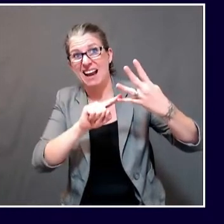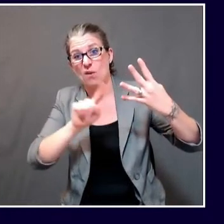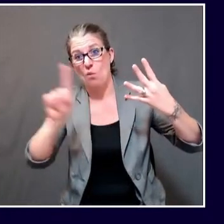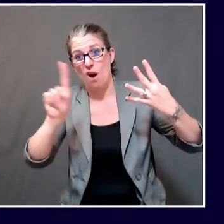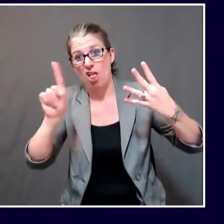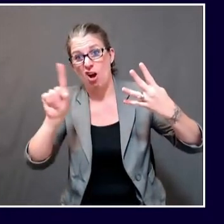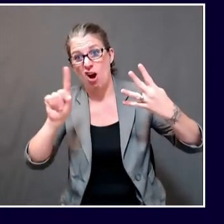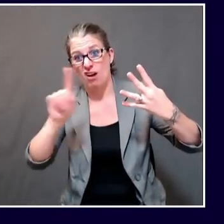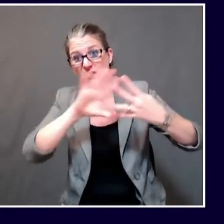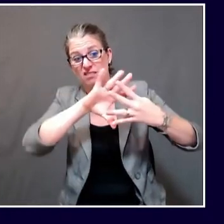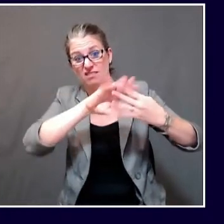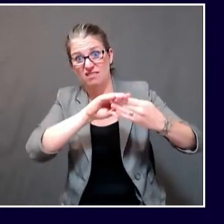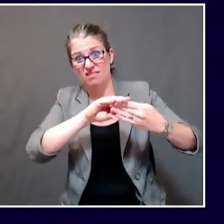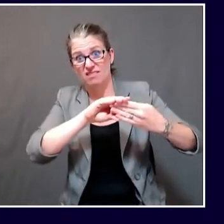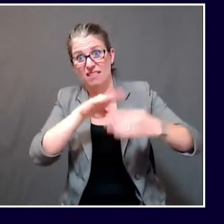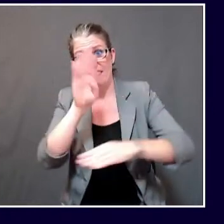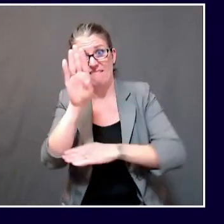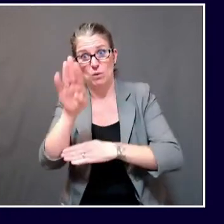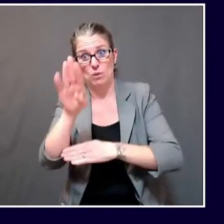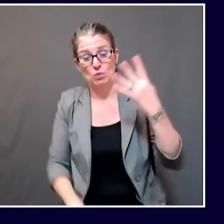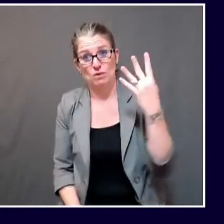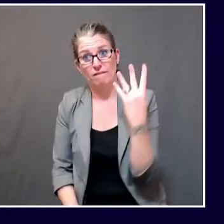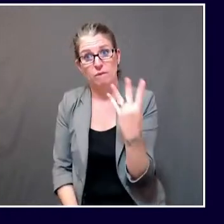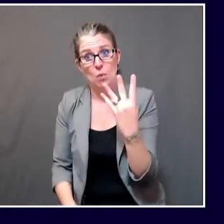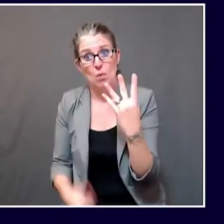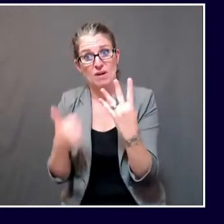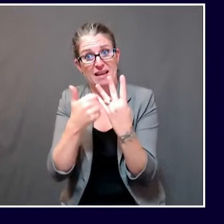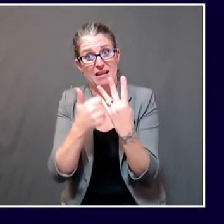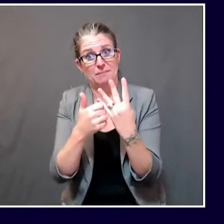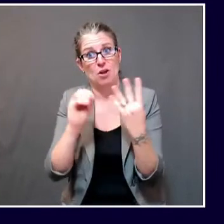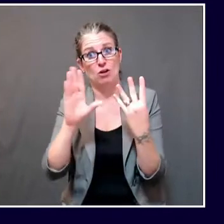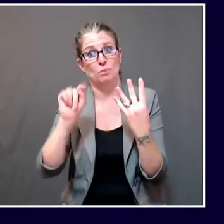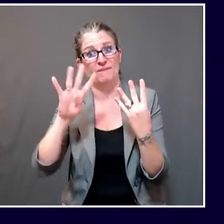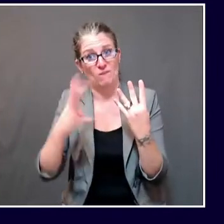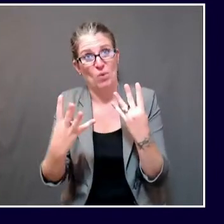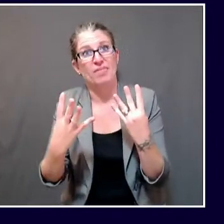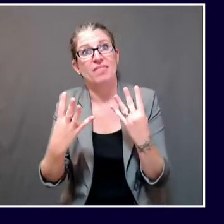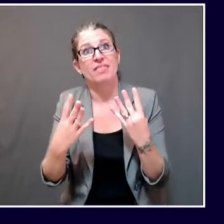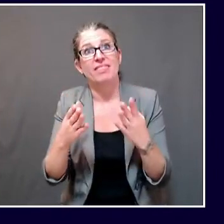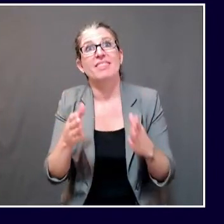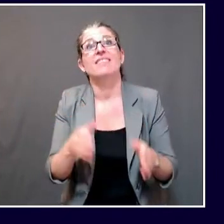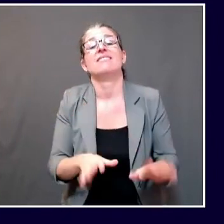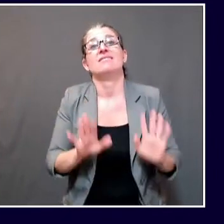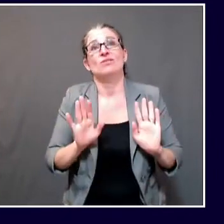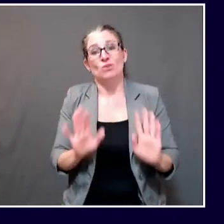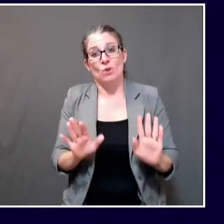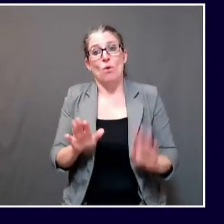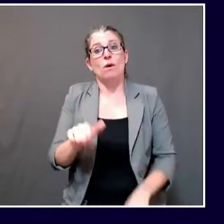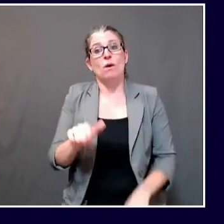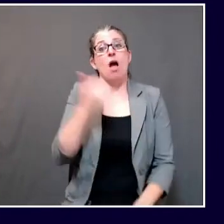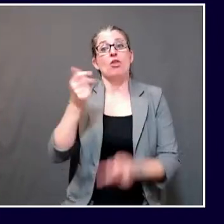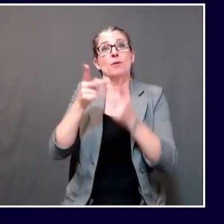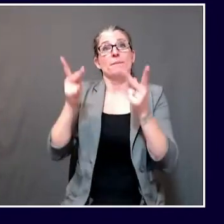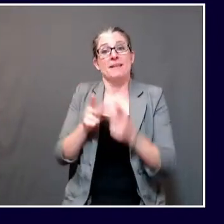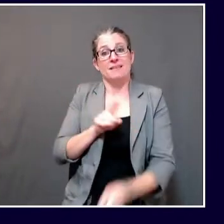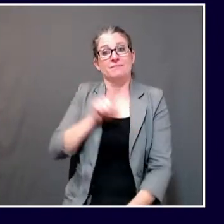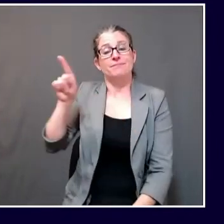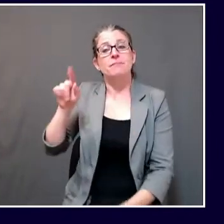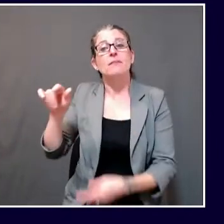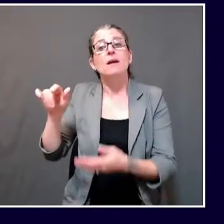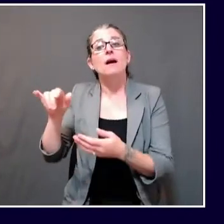p.m. Next, at the North Yarmouth Academy for 1 game on October